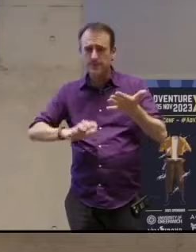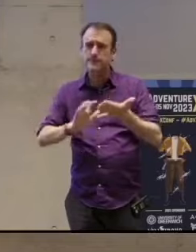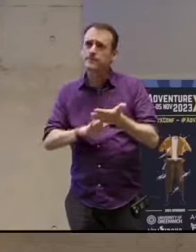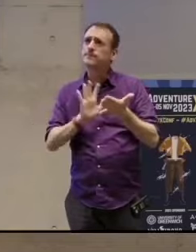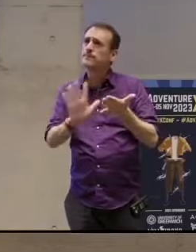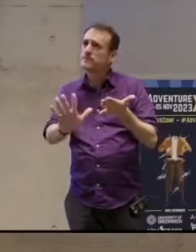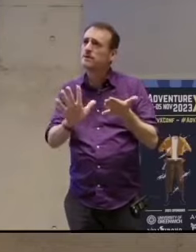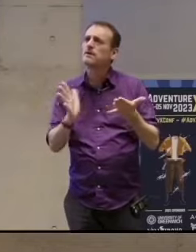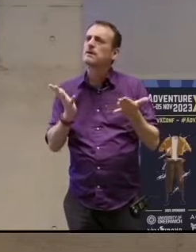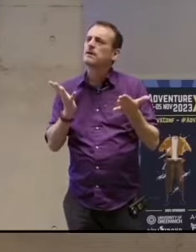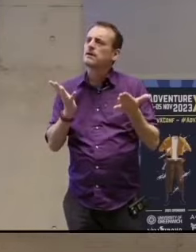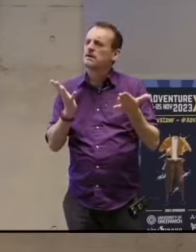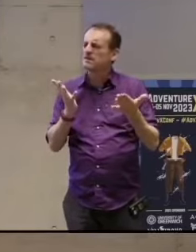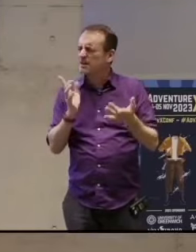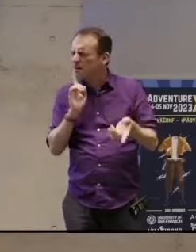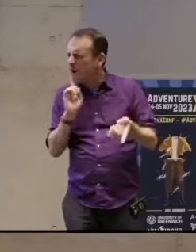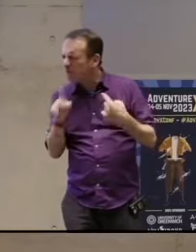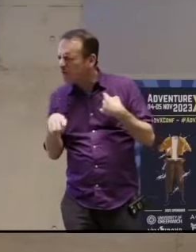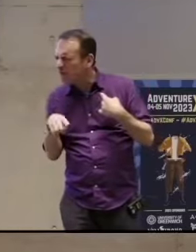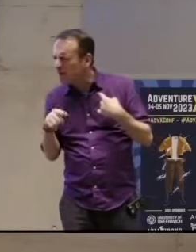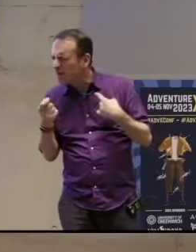that,